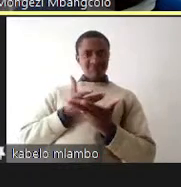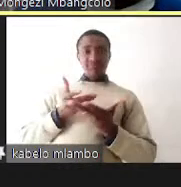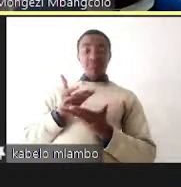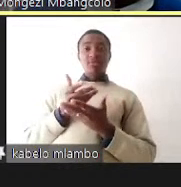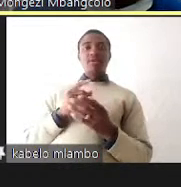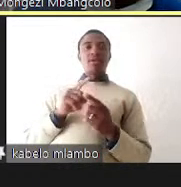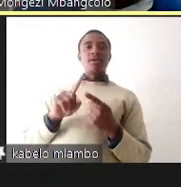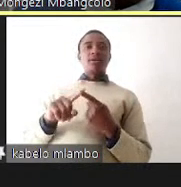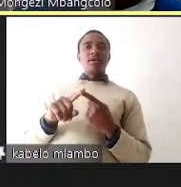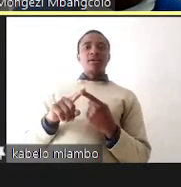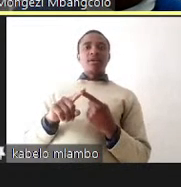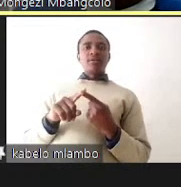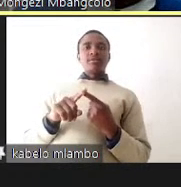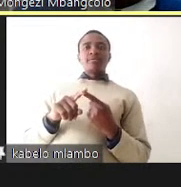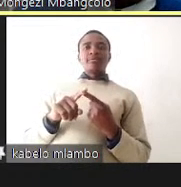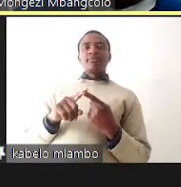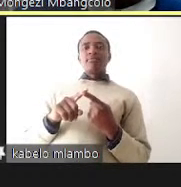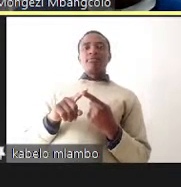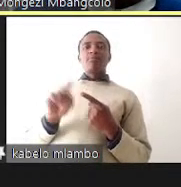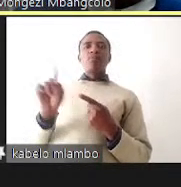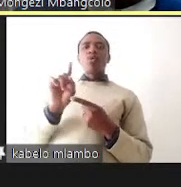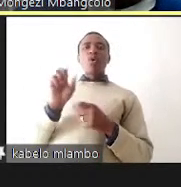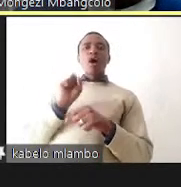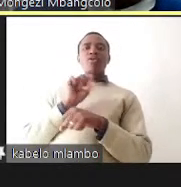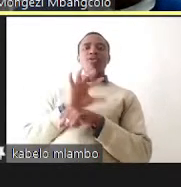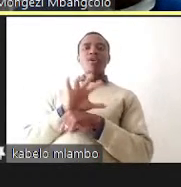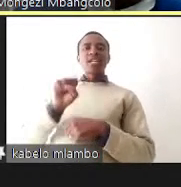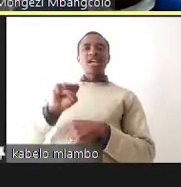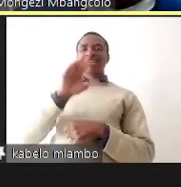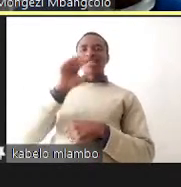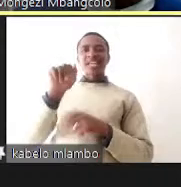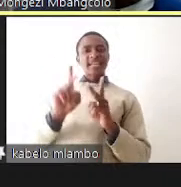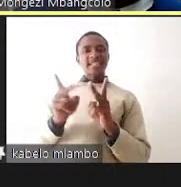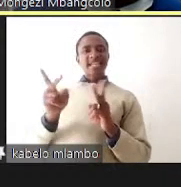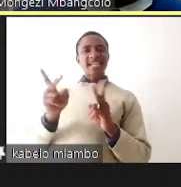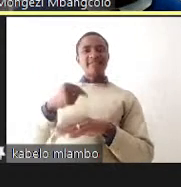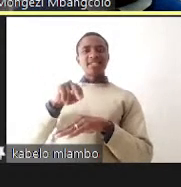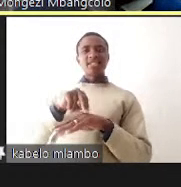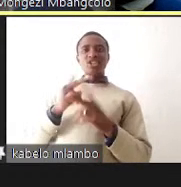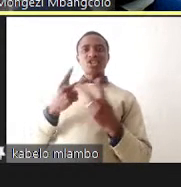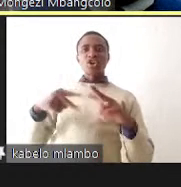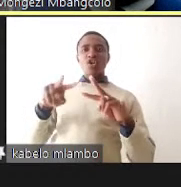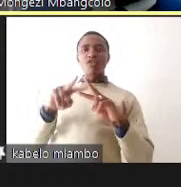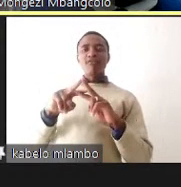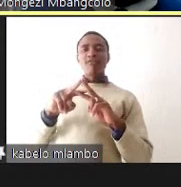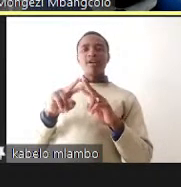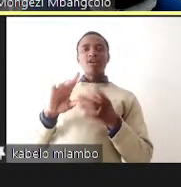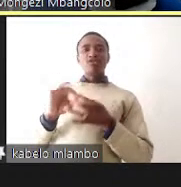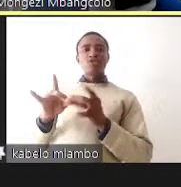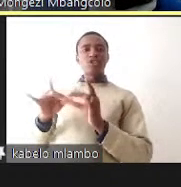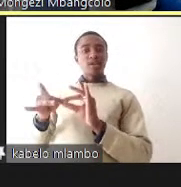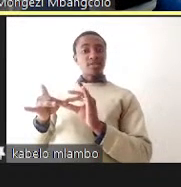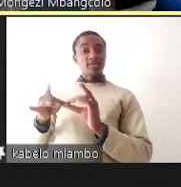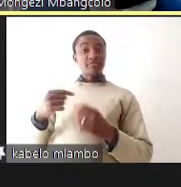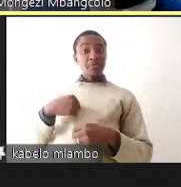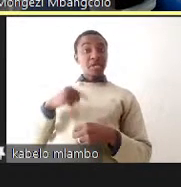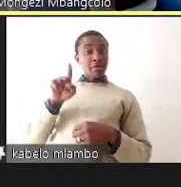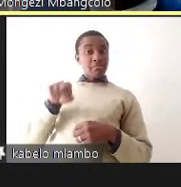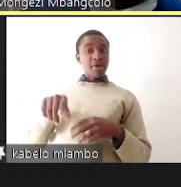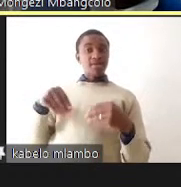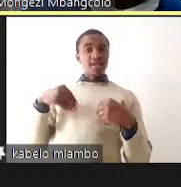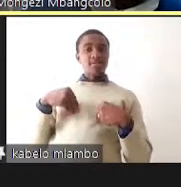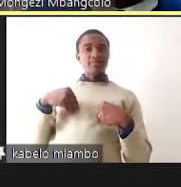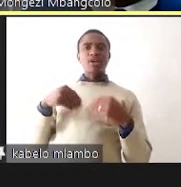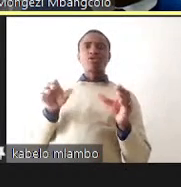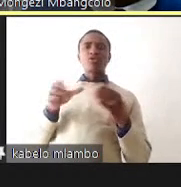that what are the causes of SA's diverse nature of value chains? And I must admit, in our groups, the